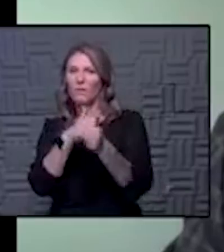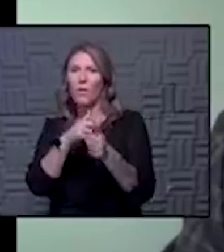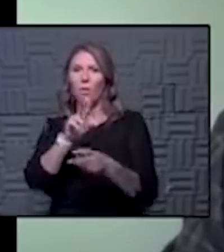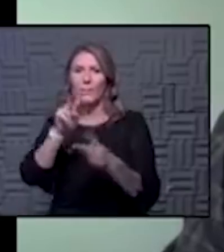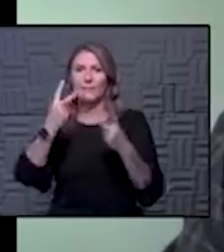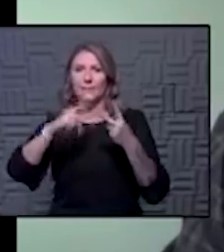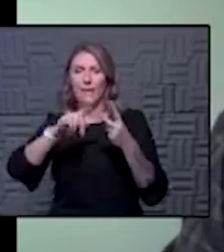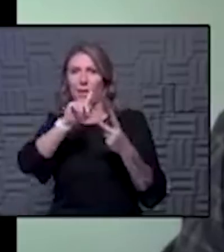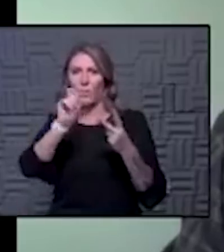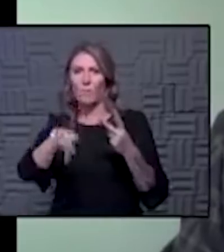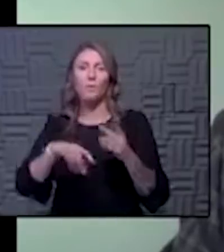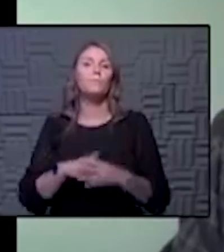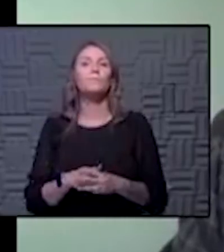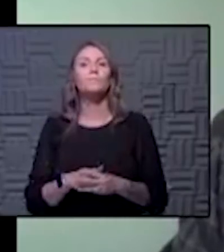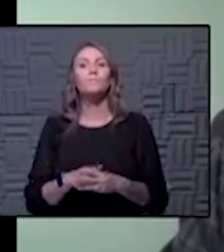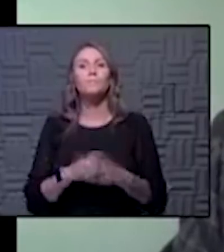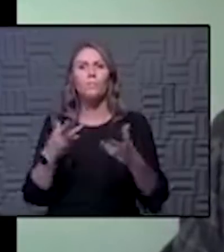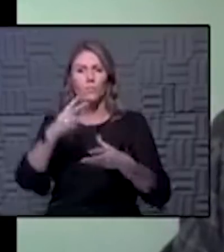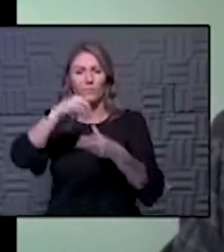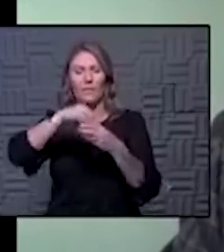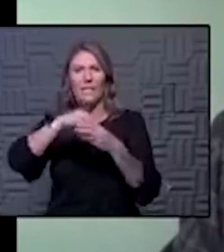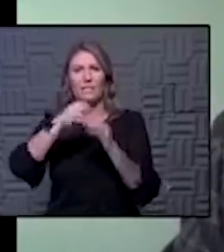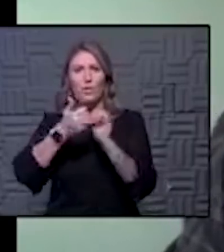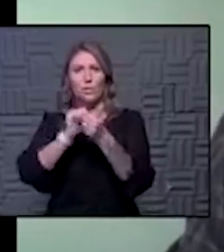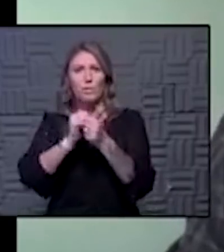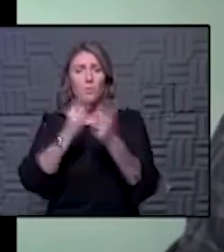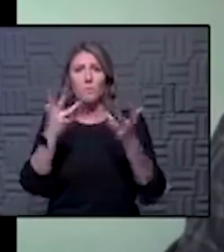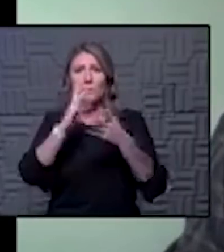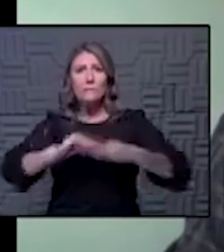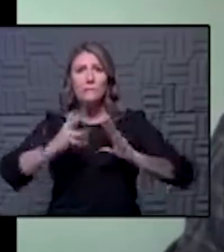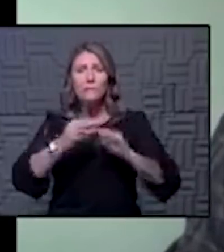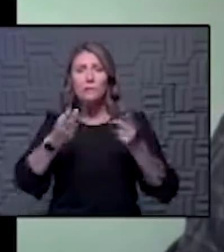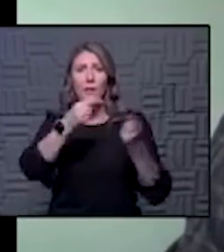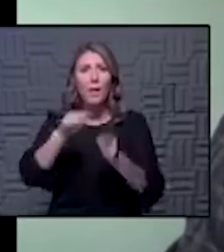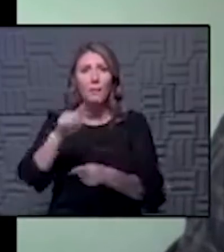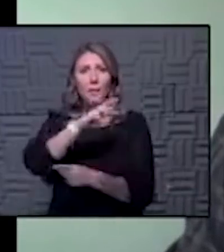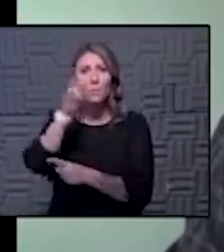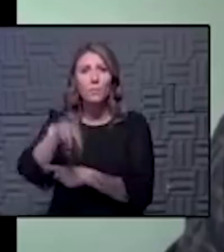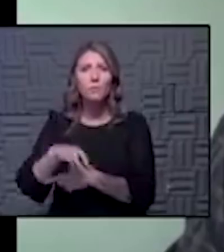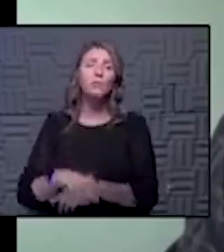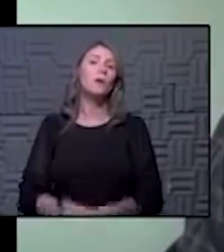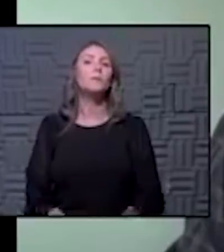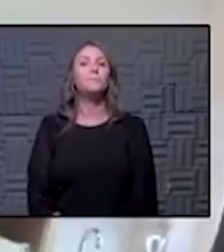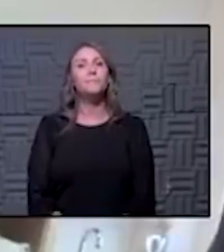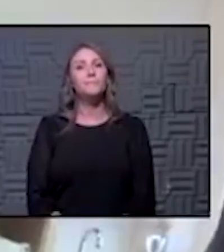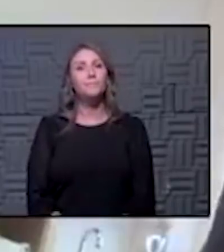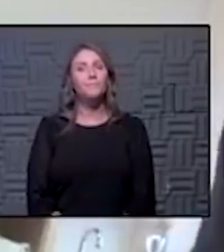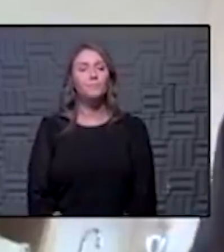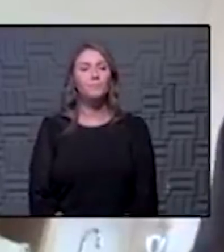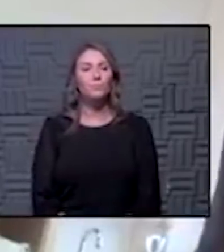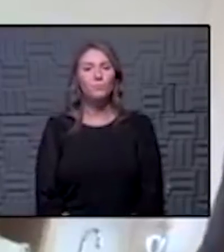question. What are indoor sports? What's the story for that in Wichita now?